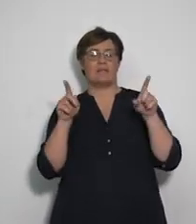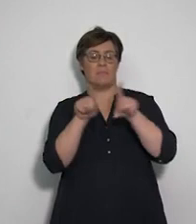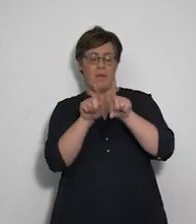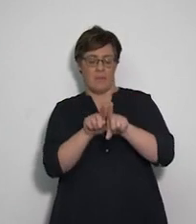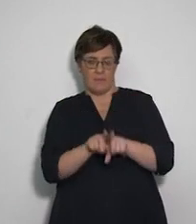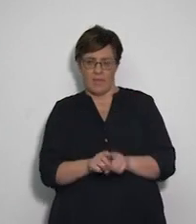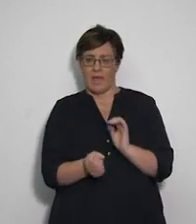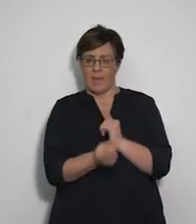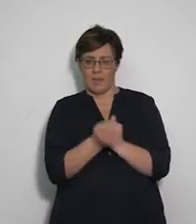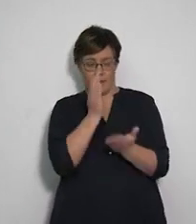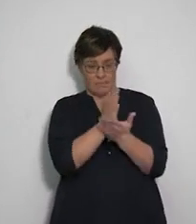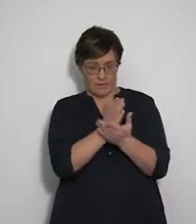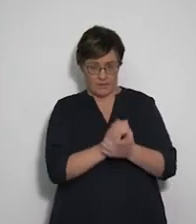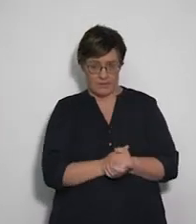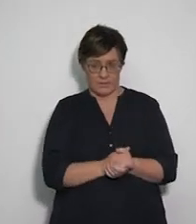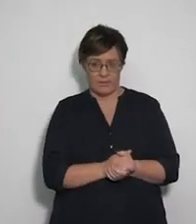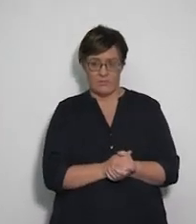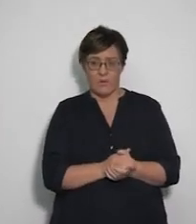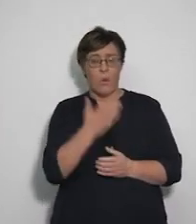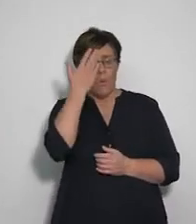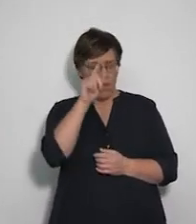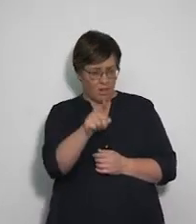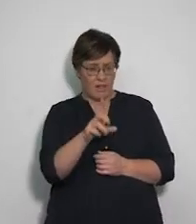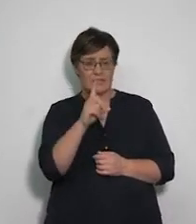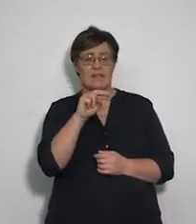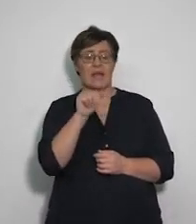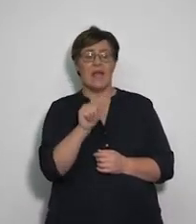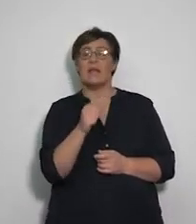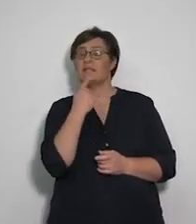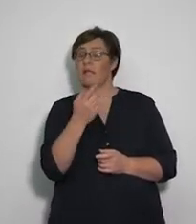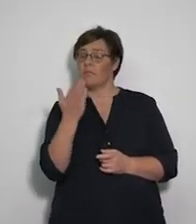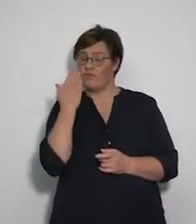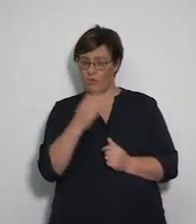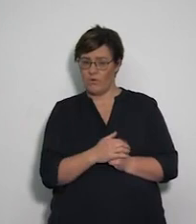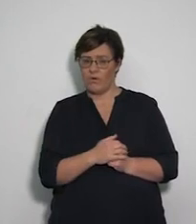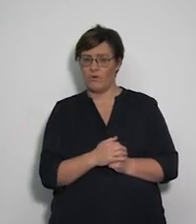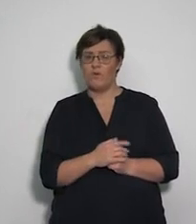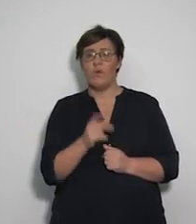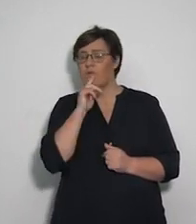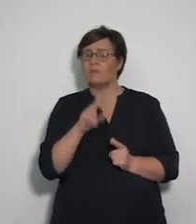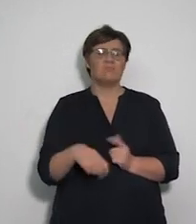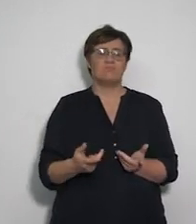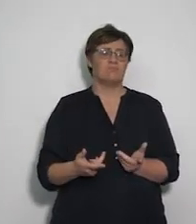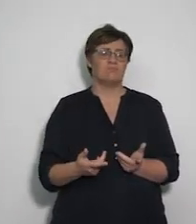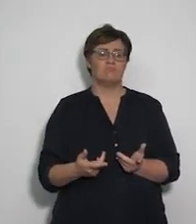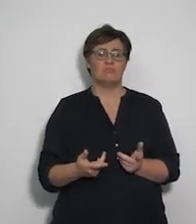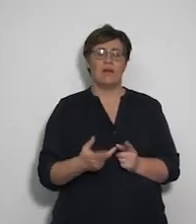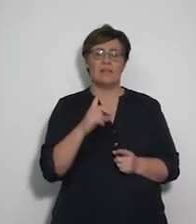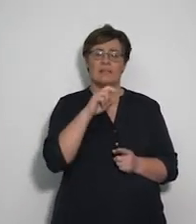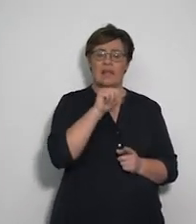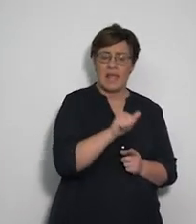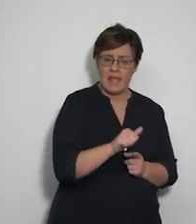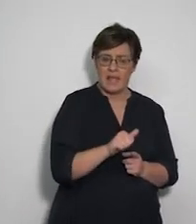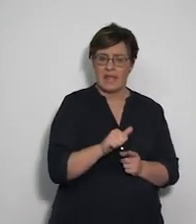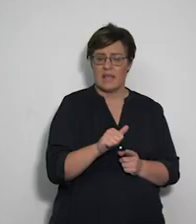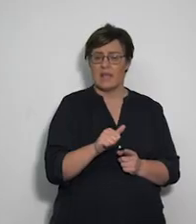that's occurring right here in the middle. So we do know that it is DNA as it's mentioned in the question, so we don't have to figure out whether it's a